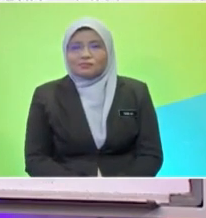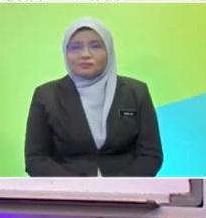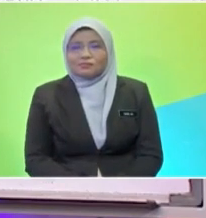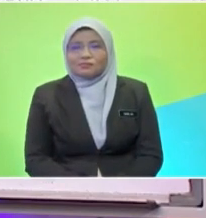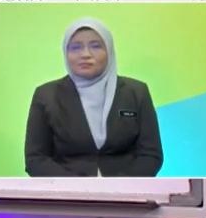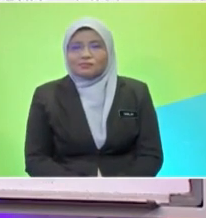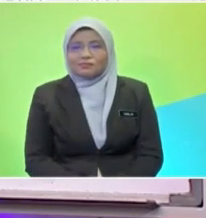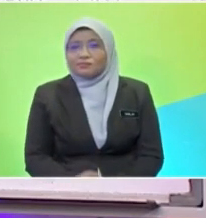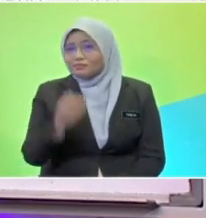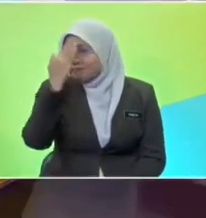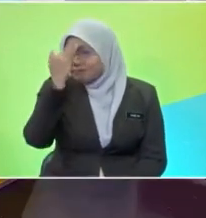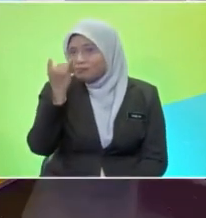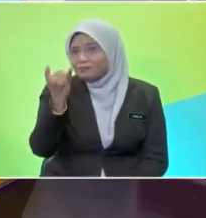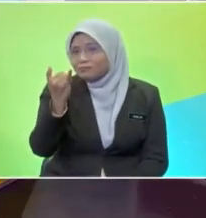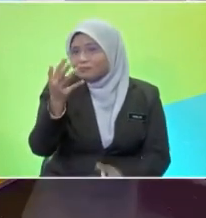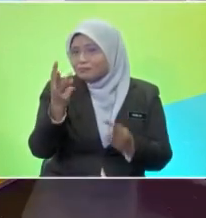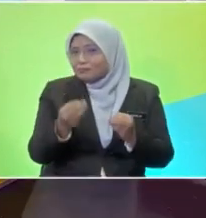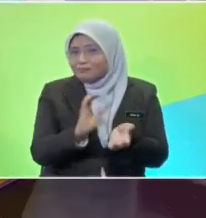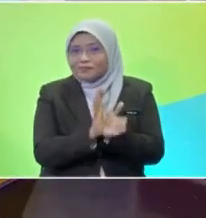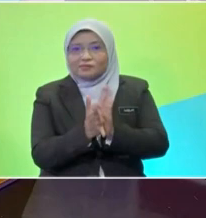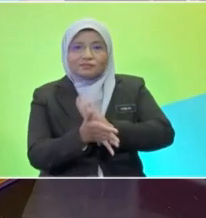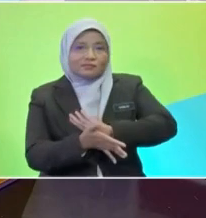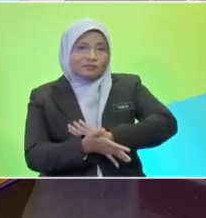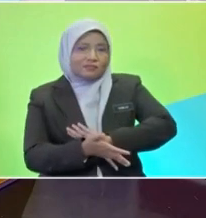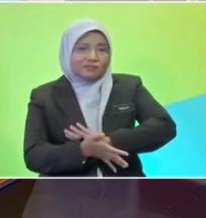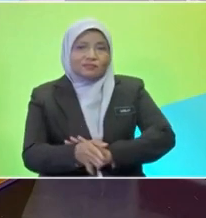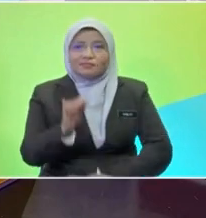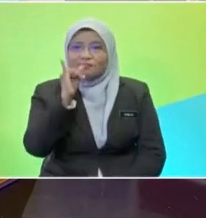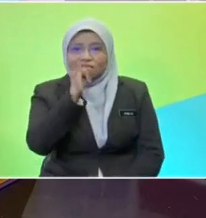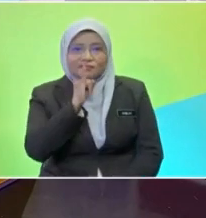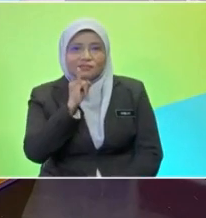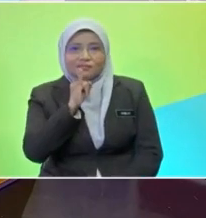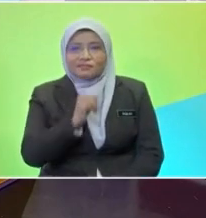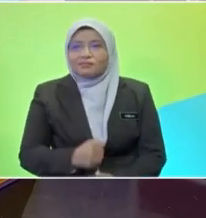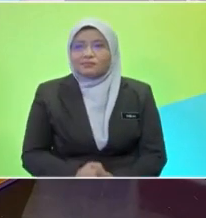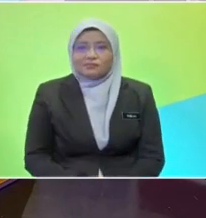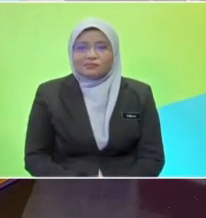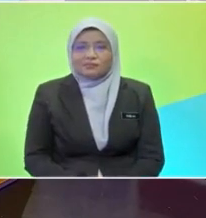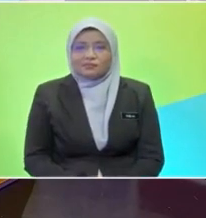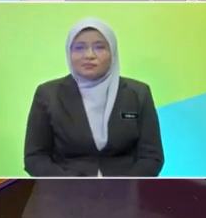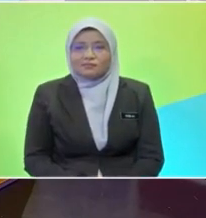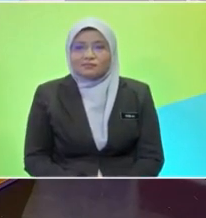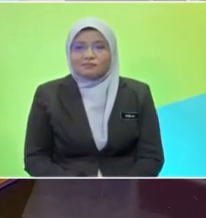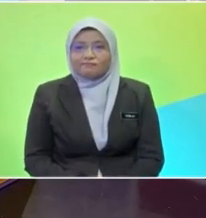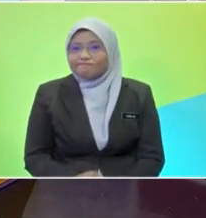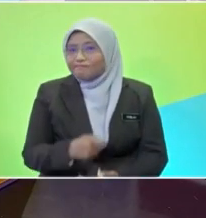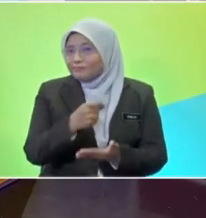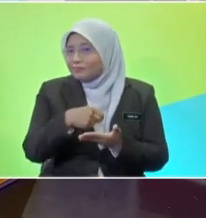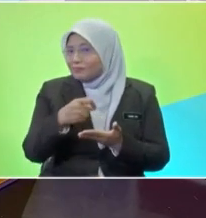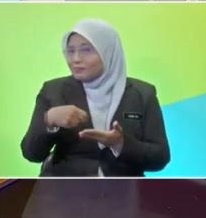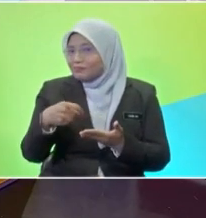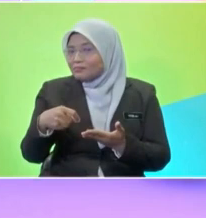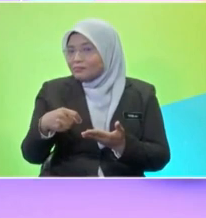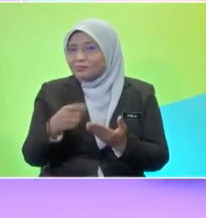to write famous their singers feedbacks. Are answering this question. Yeah, they are answering. This is a writing activity, remember? So they need to write